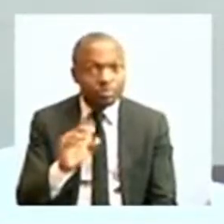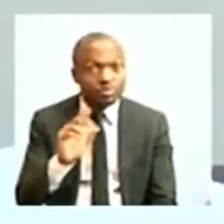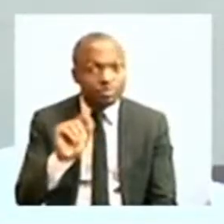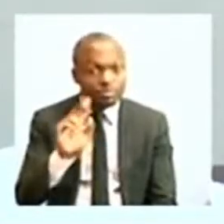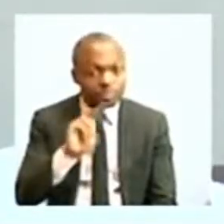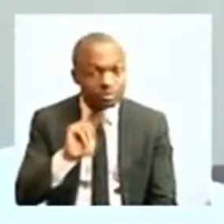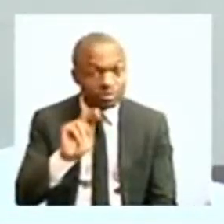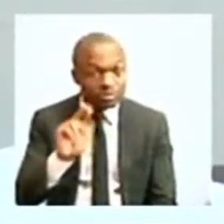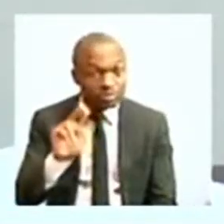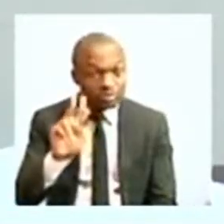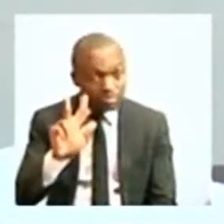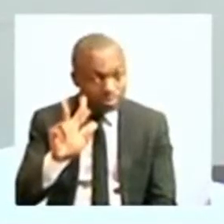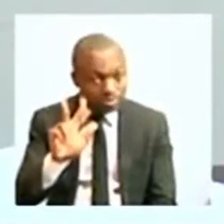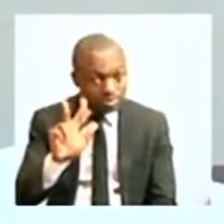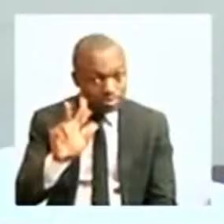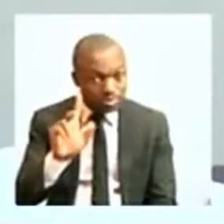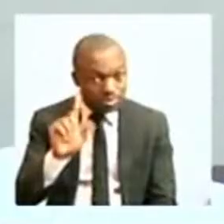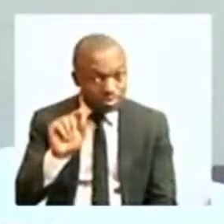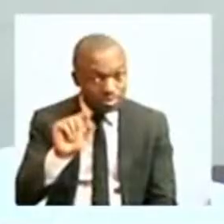2023 PS.